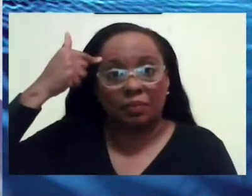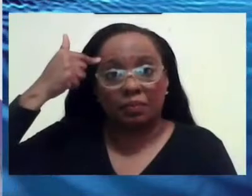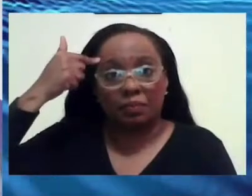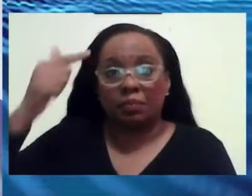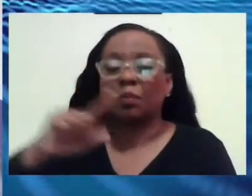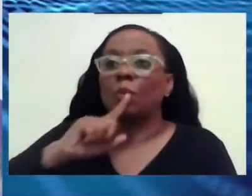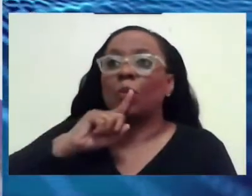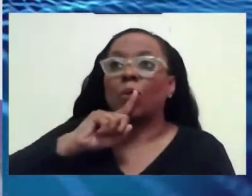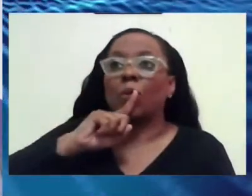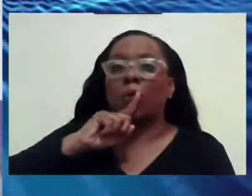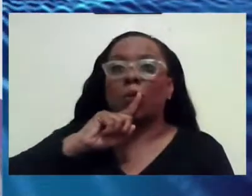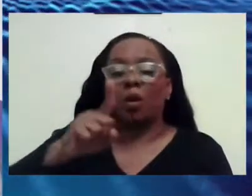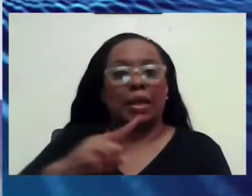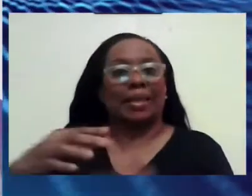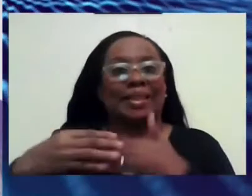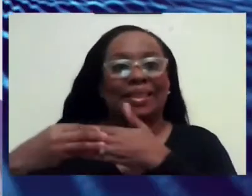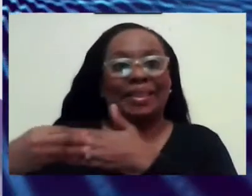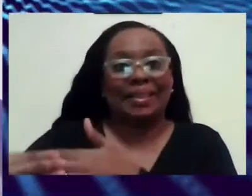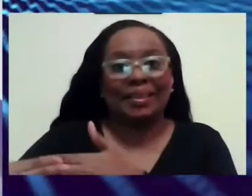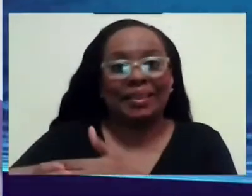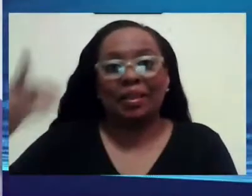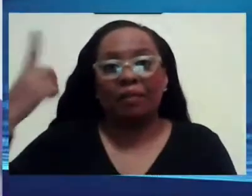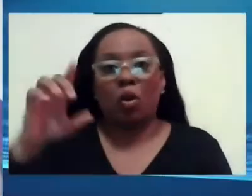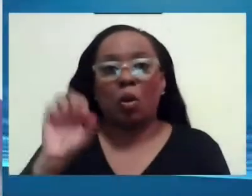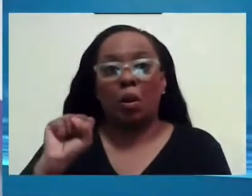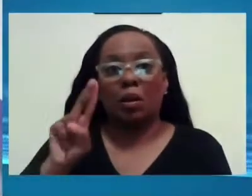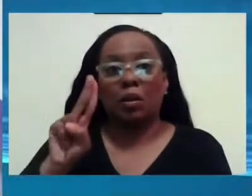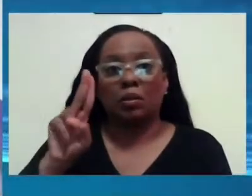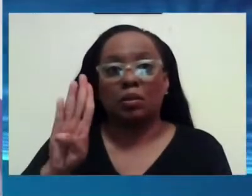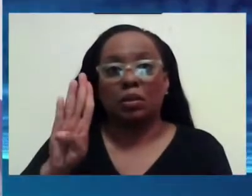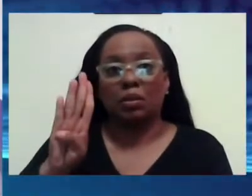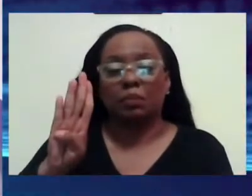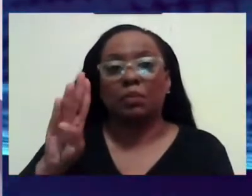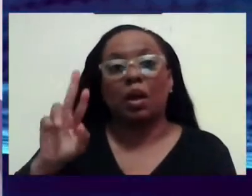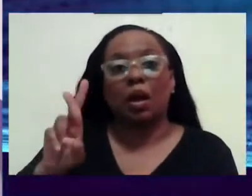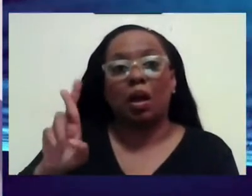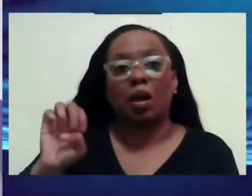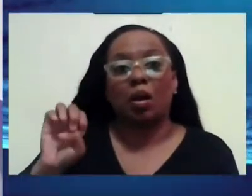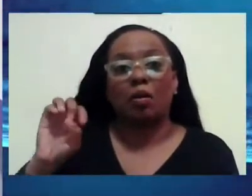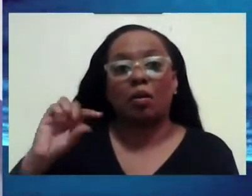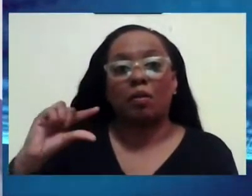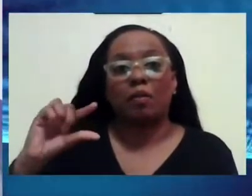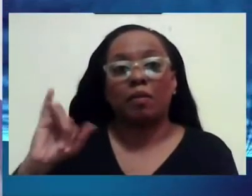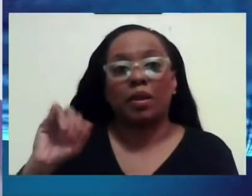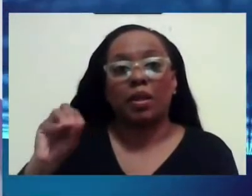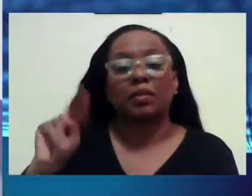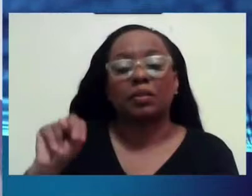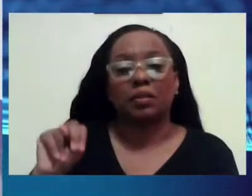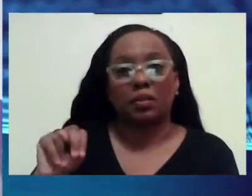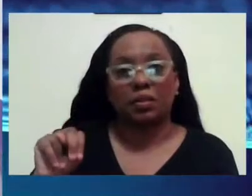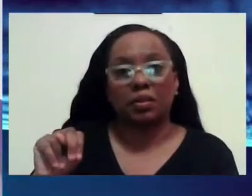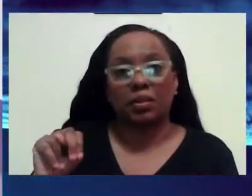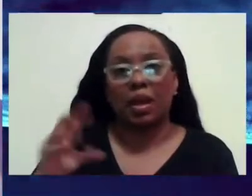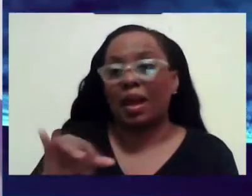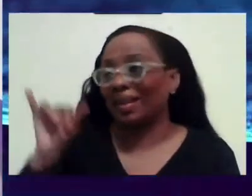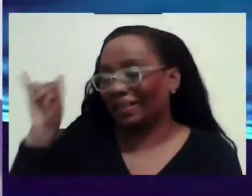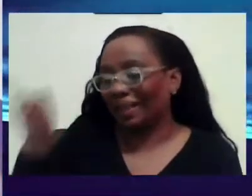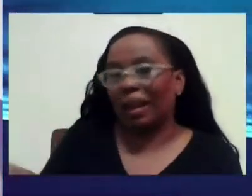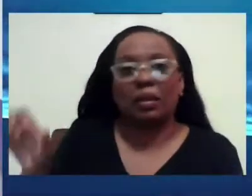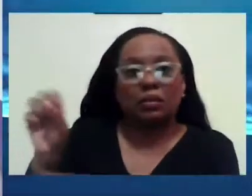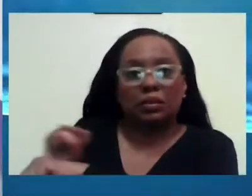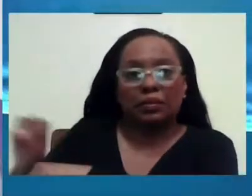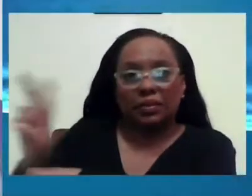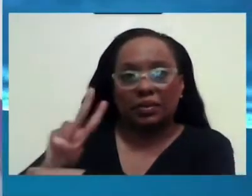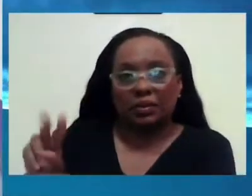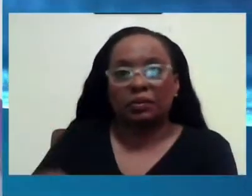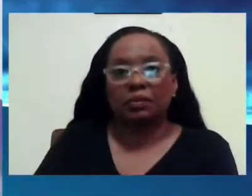point for the sub-region where St. Vincent and the Grenadines lies. Specific thanks